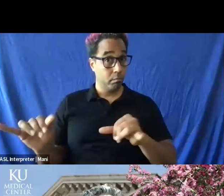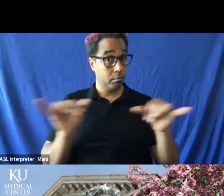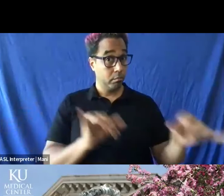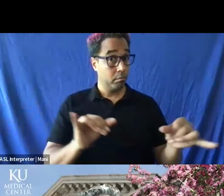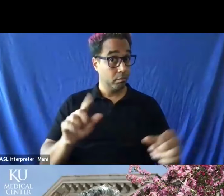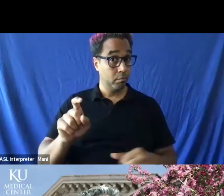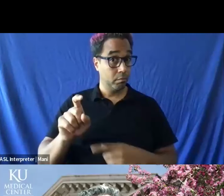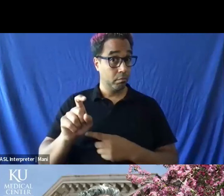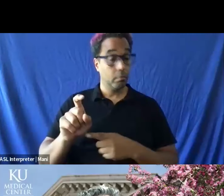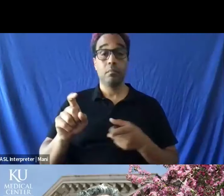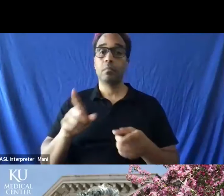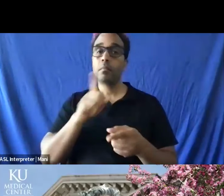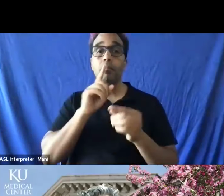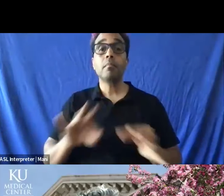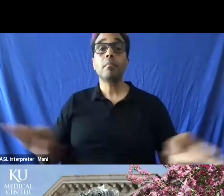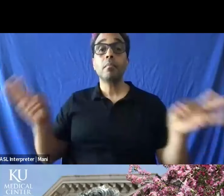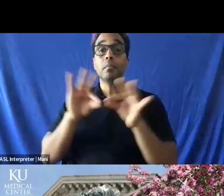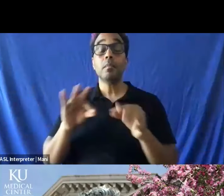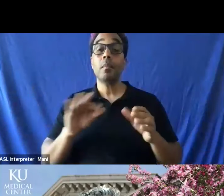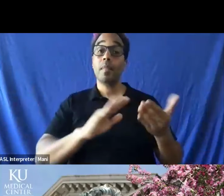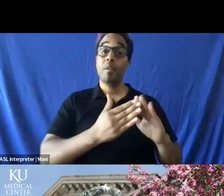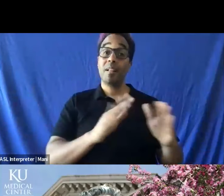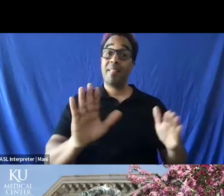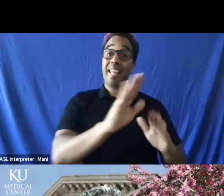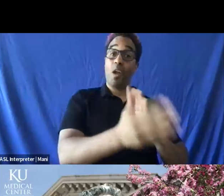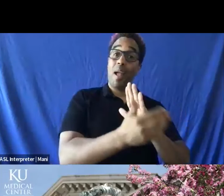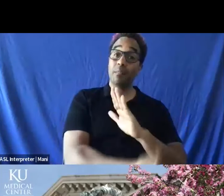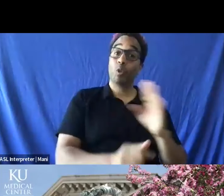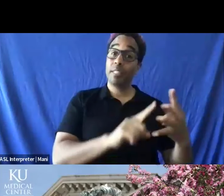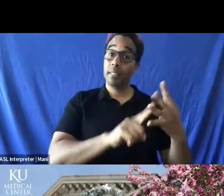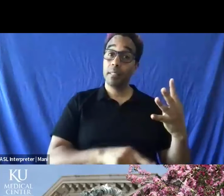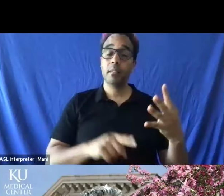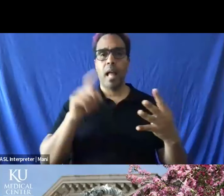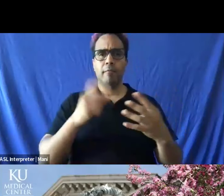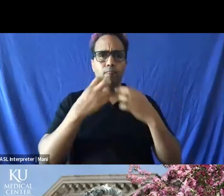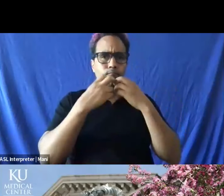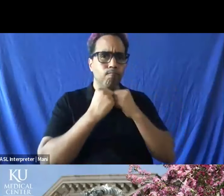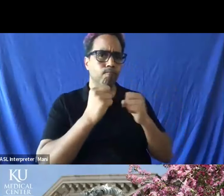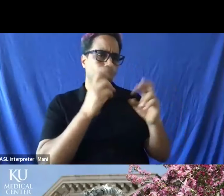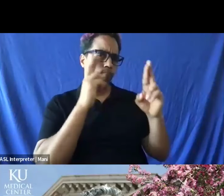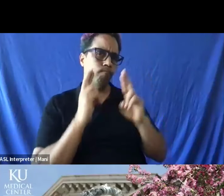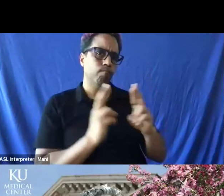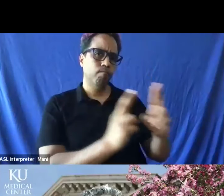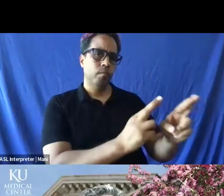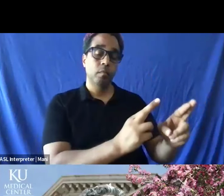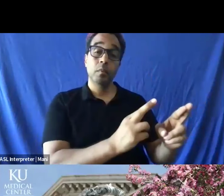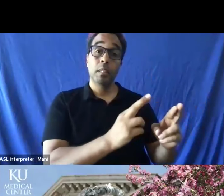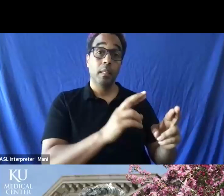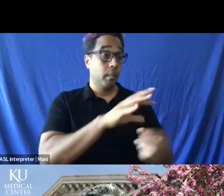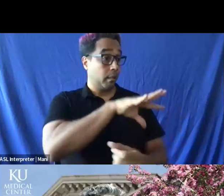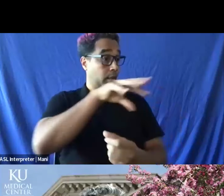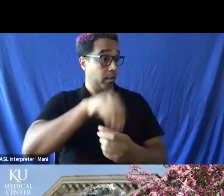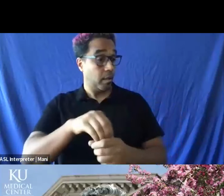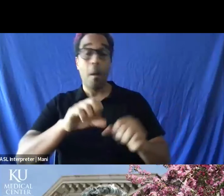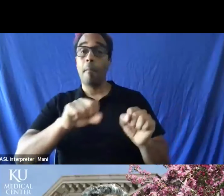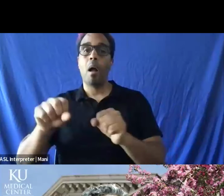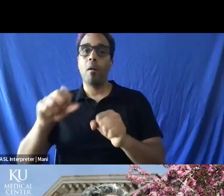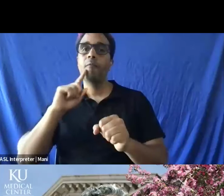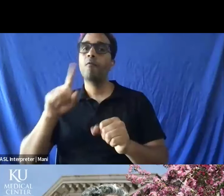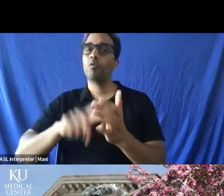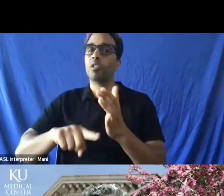the value of community expertise that makes it possible to do research. And if we don't support